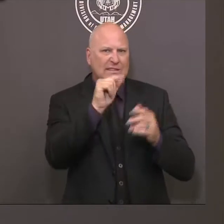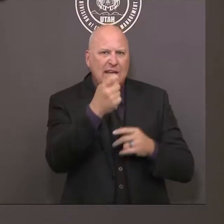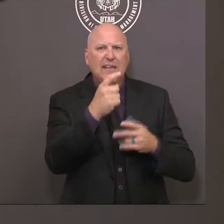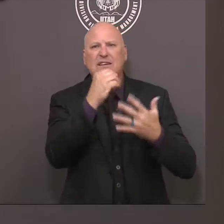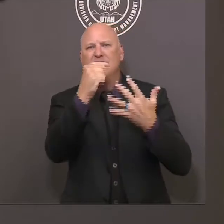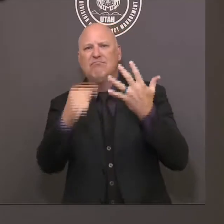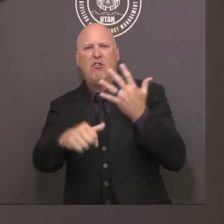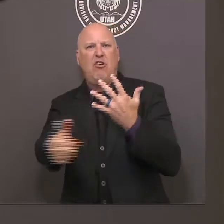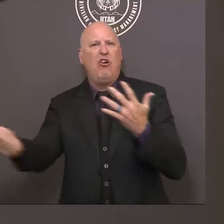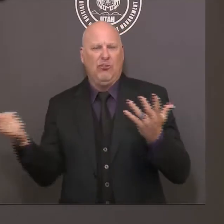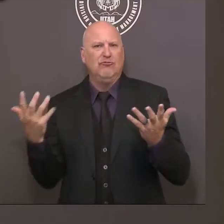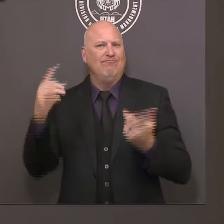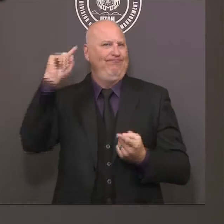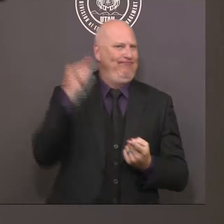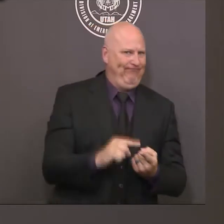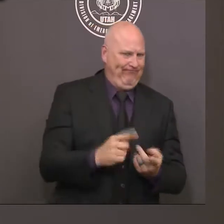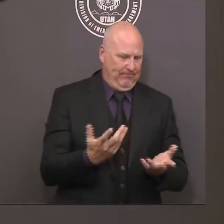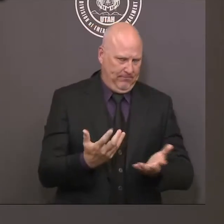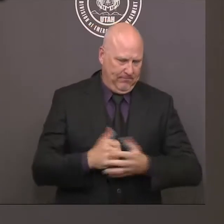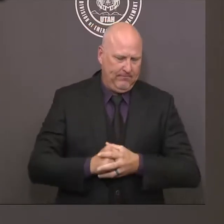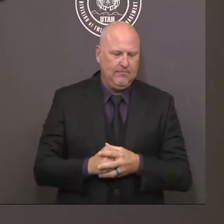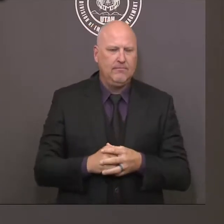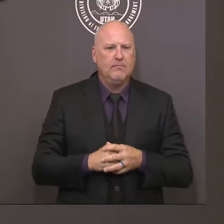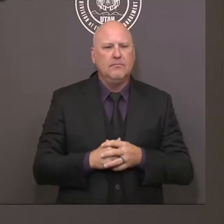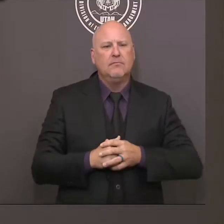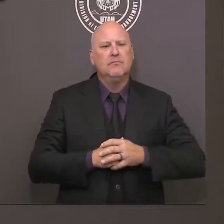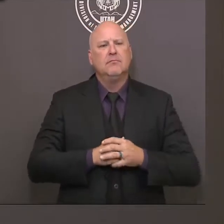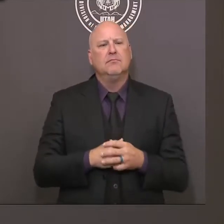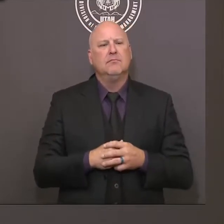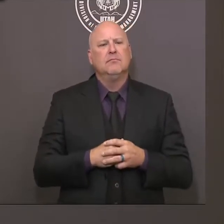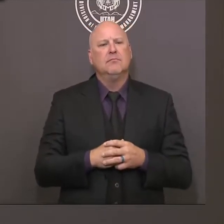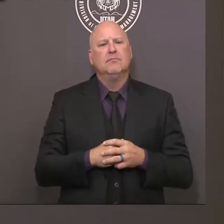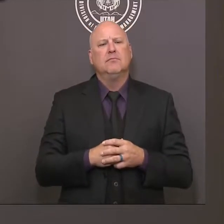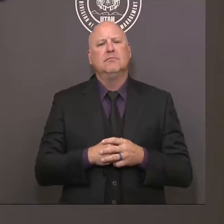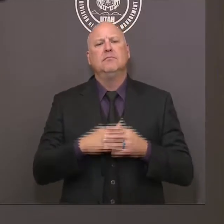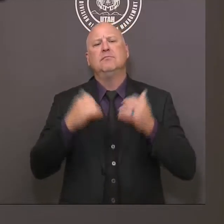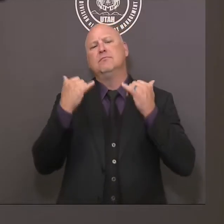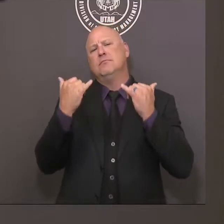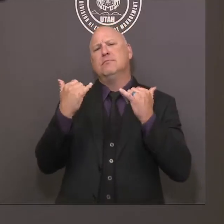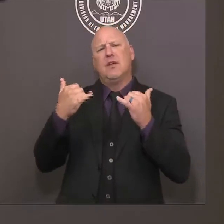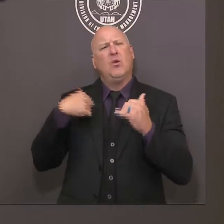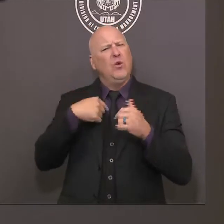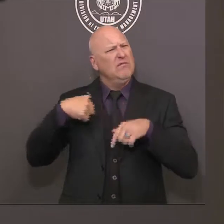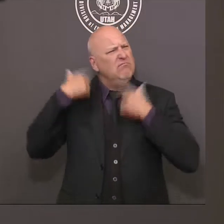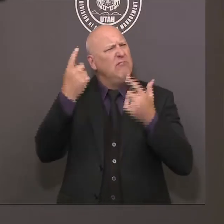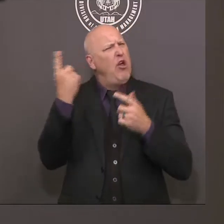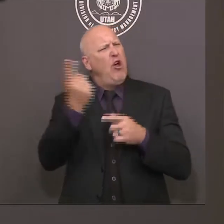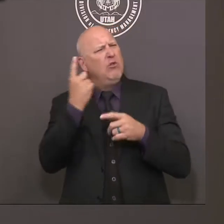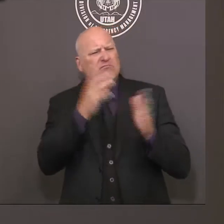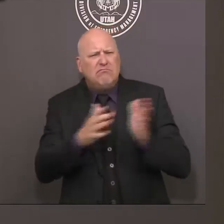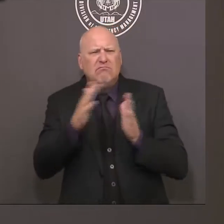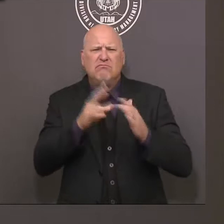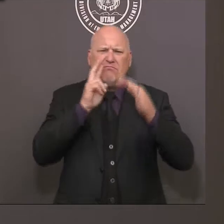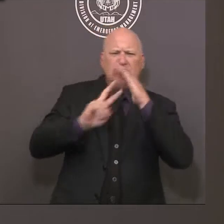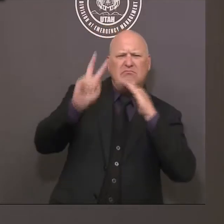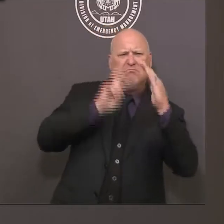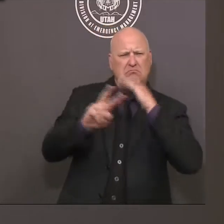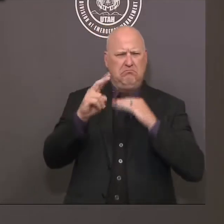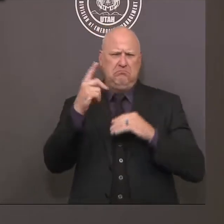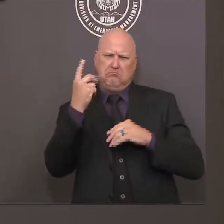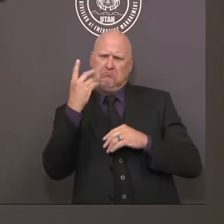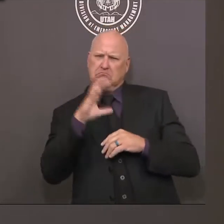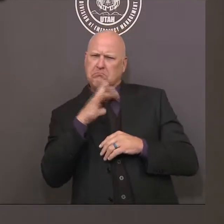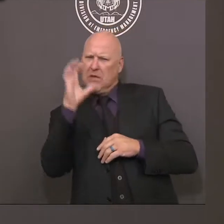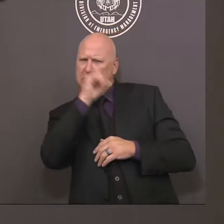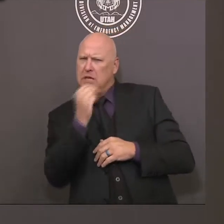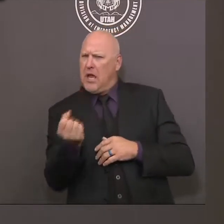and develop consensus numbers, knowing how many dollars are really on the table for us, in fact, to divide up. And